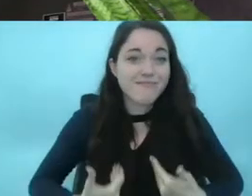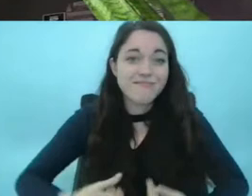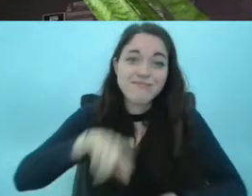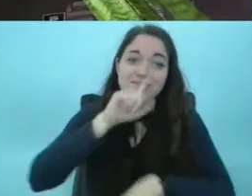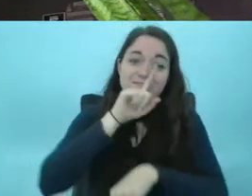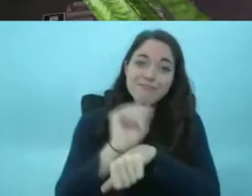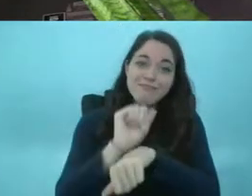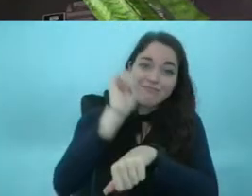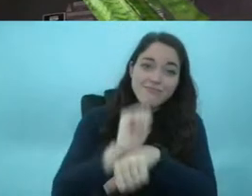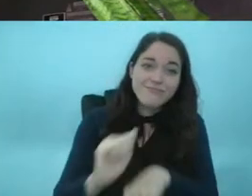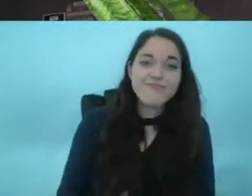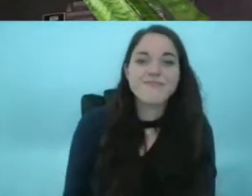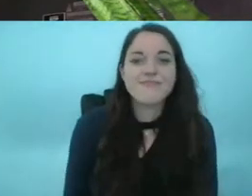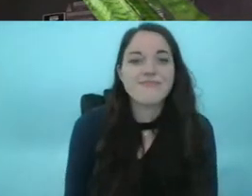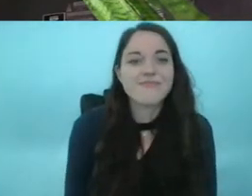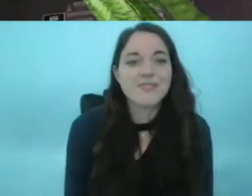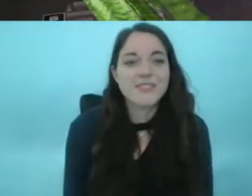me.